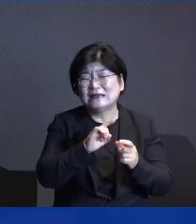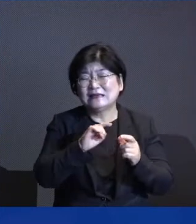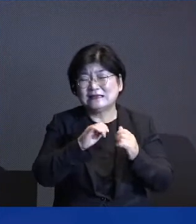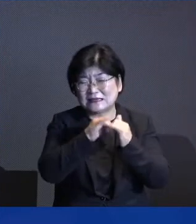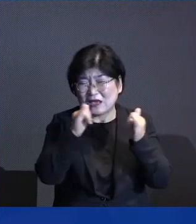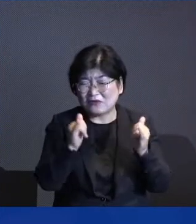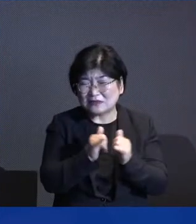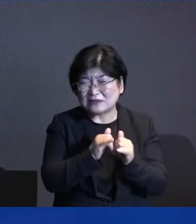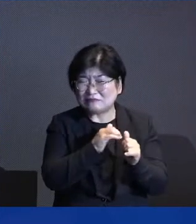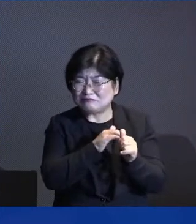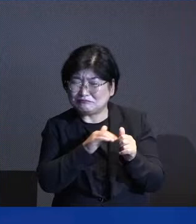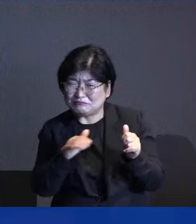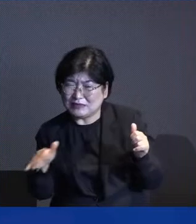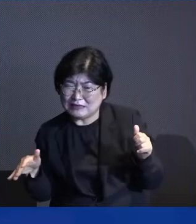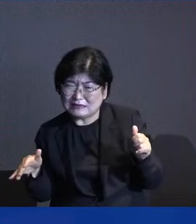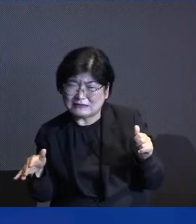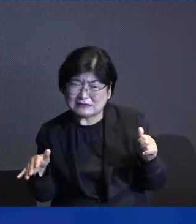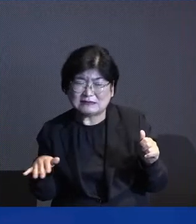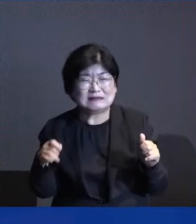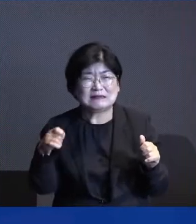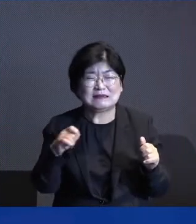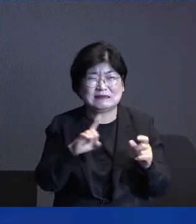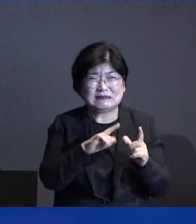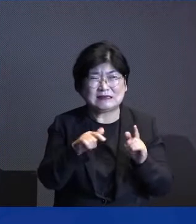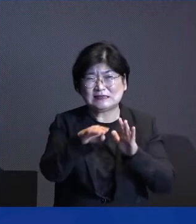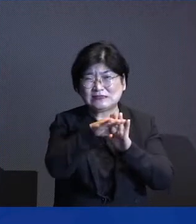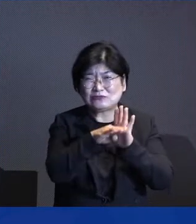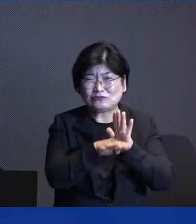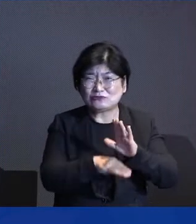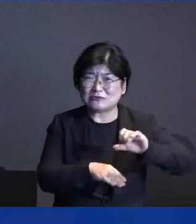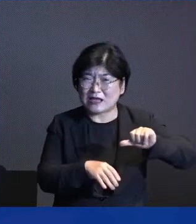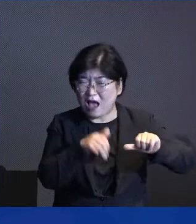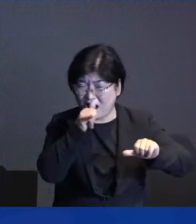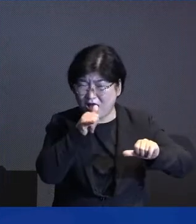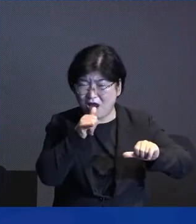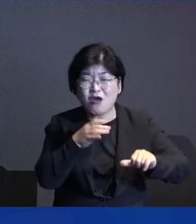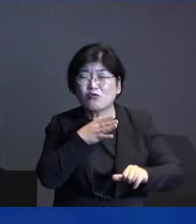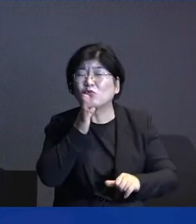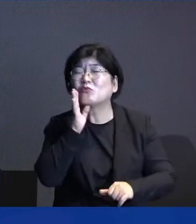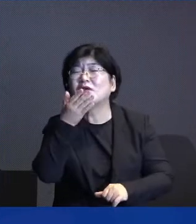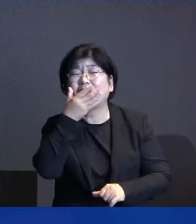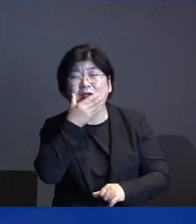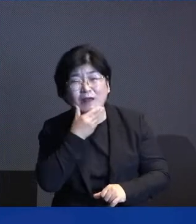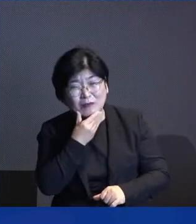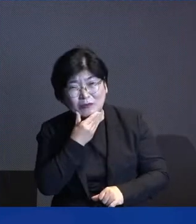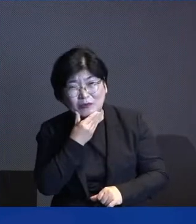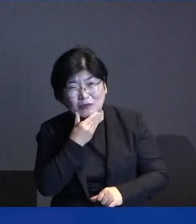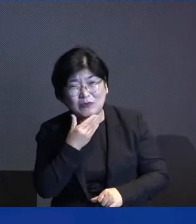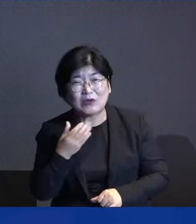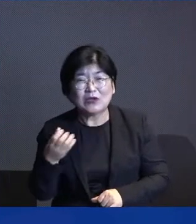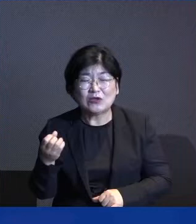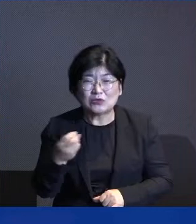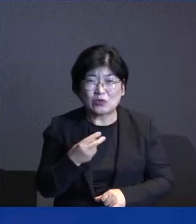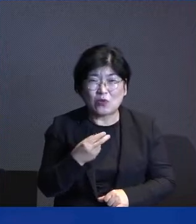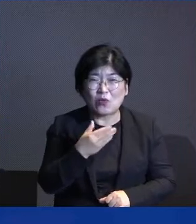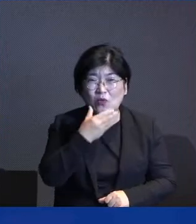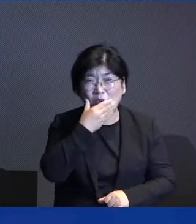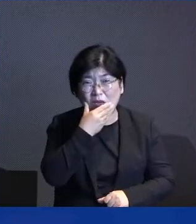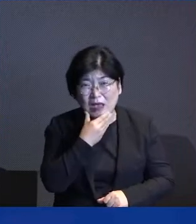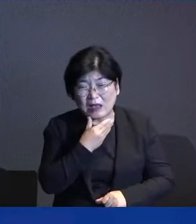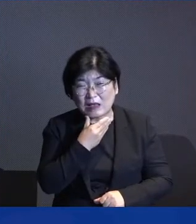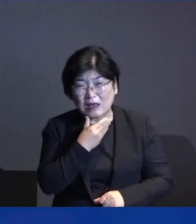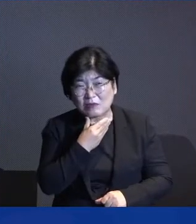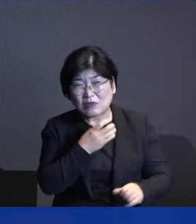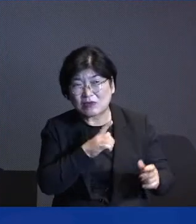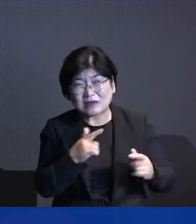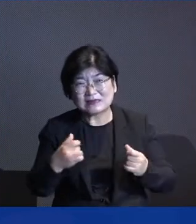in relation to older adults' happiness, life satisfaction, and health perception across different European countries.